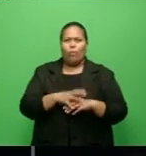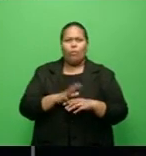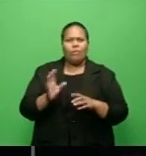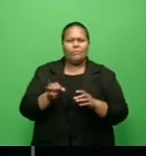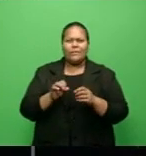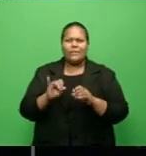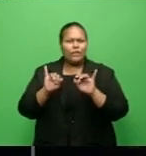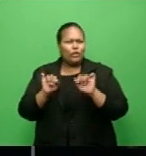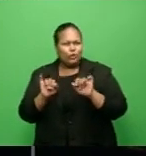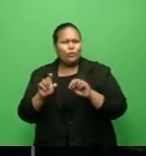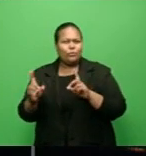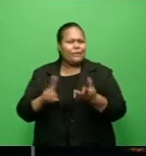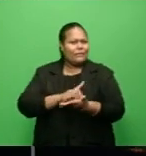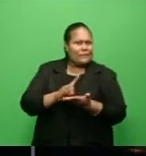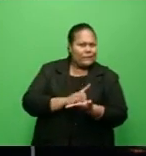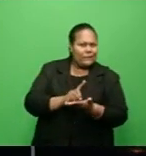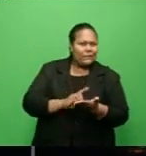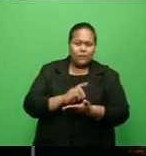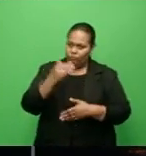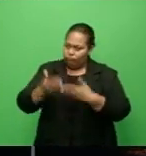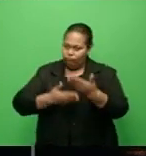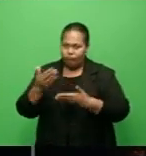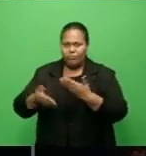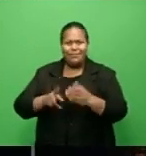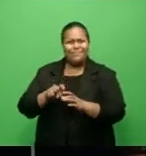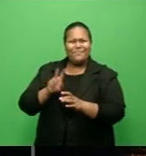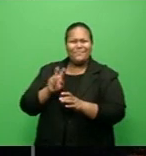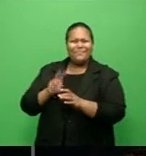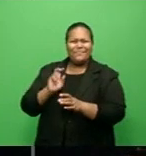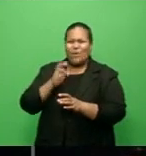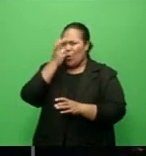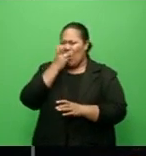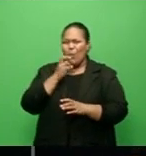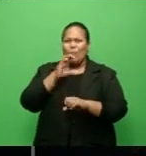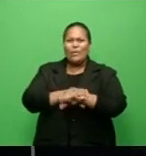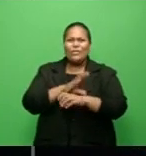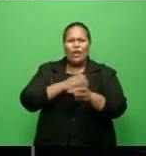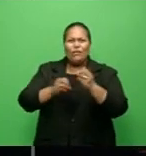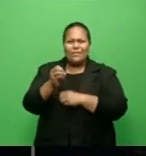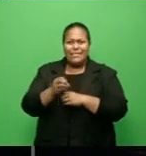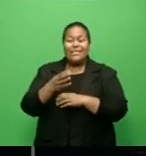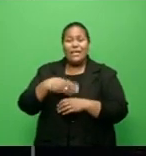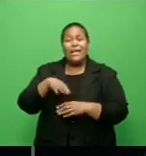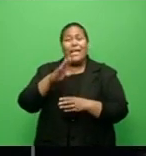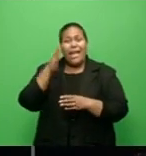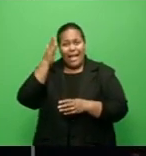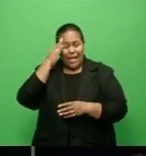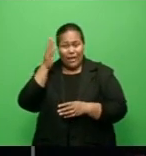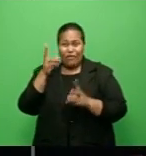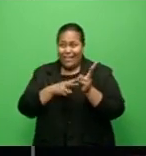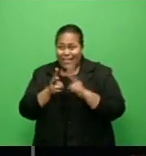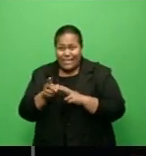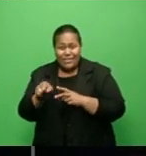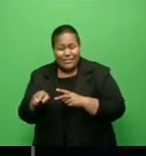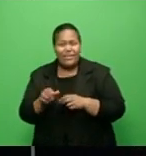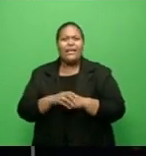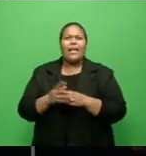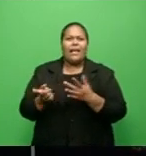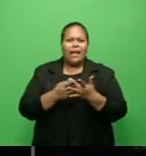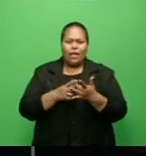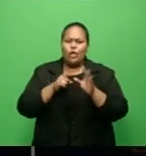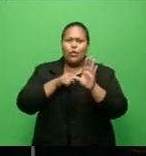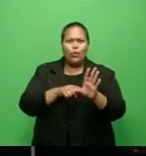News. Fiji Women's Crisis Centre Coordinator Shamima Ali has highlighted that violence against women and girls is not